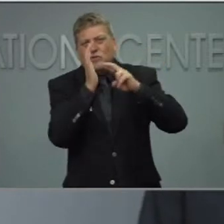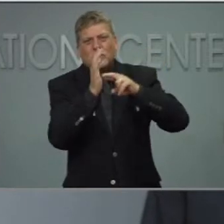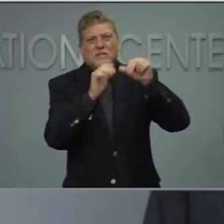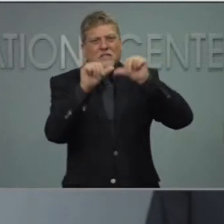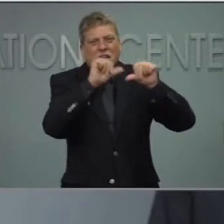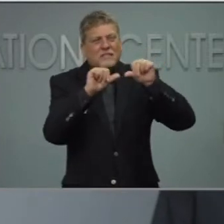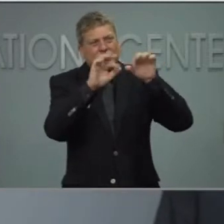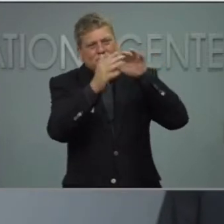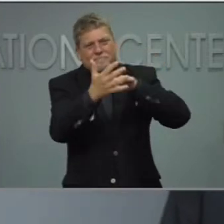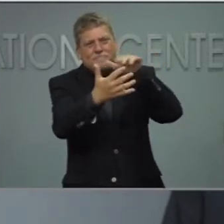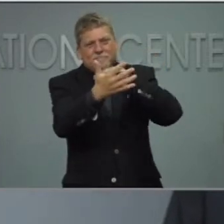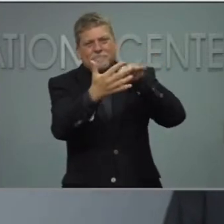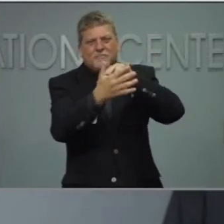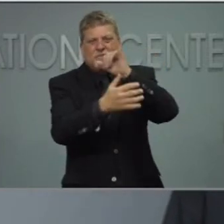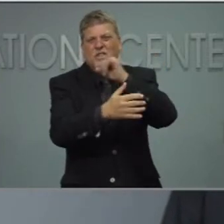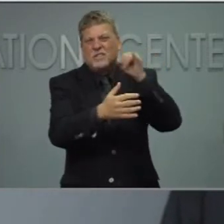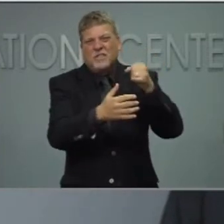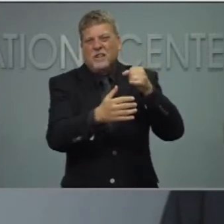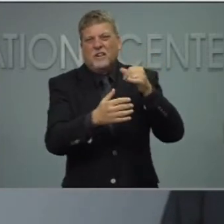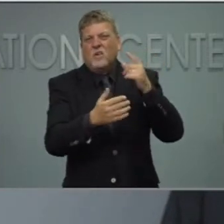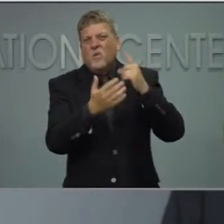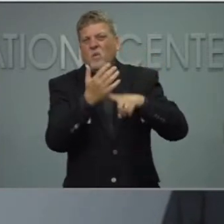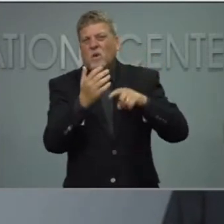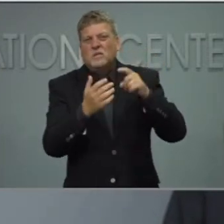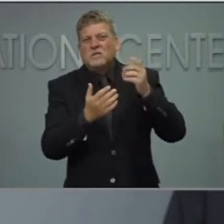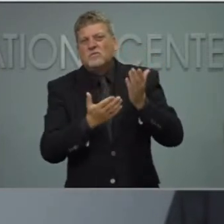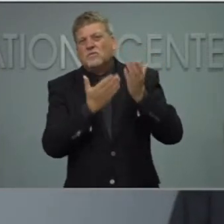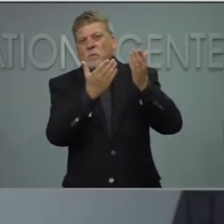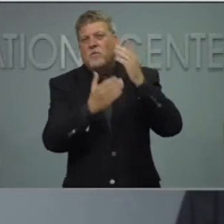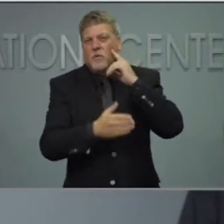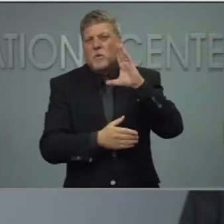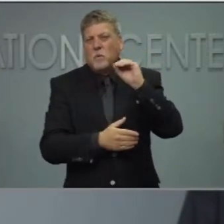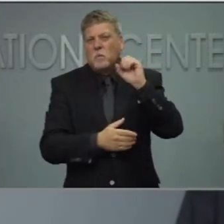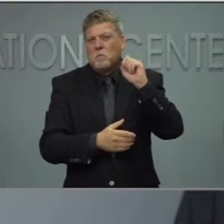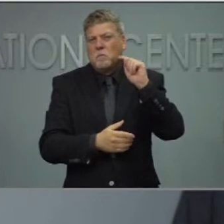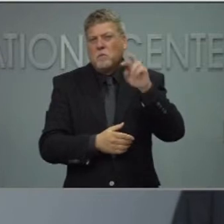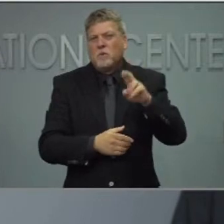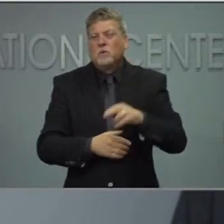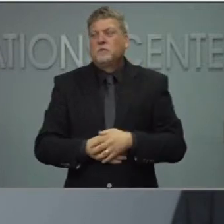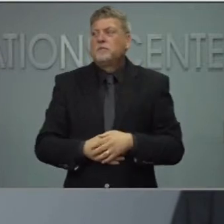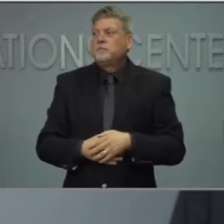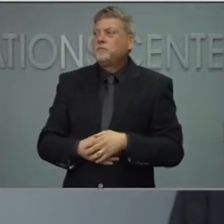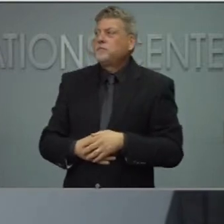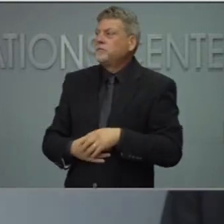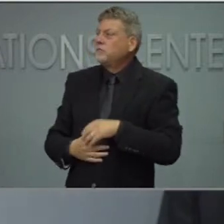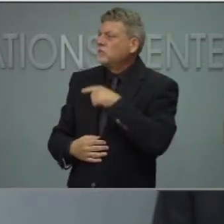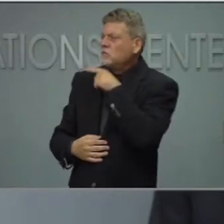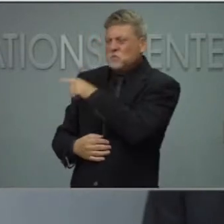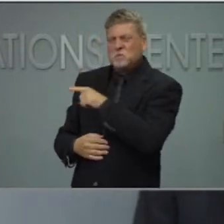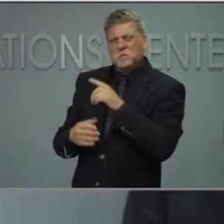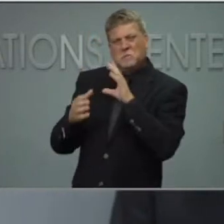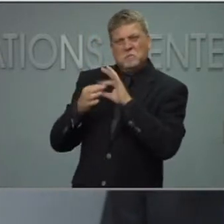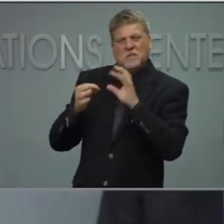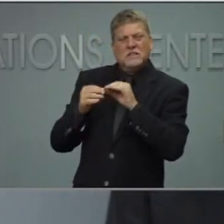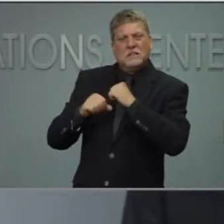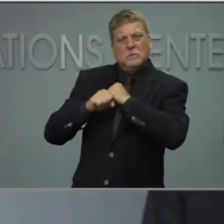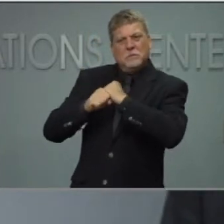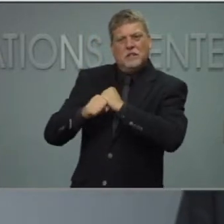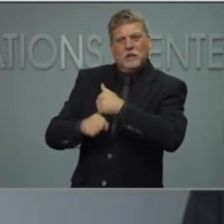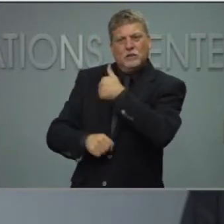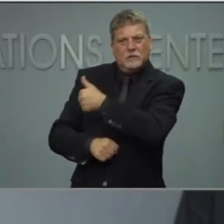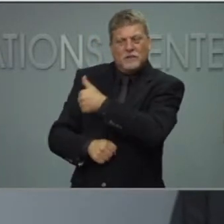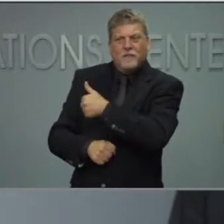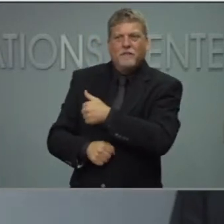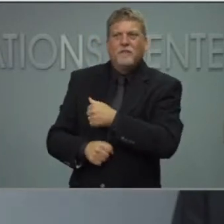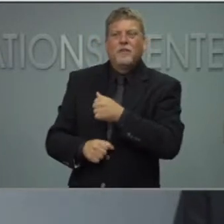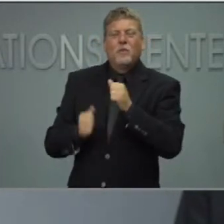of understanding the J&J and what will happen in terms of boosters with those. You mentioned layering with safety. So, and that if it's 400% more